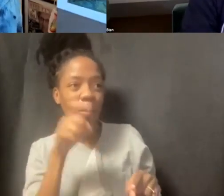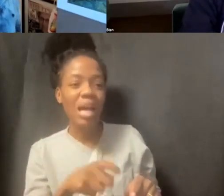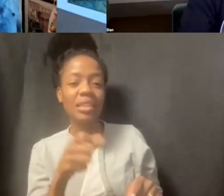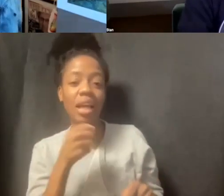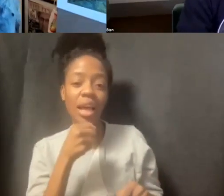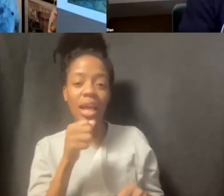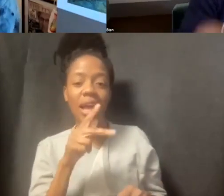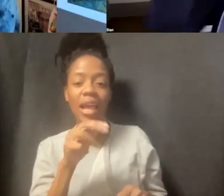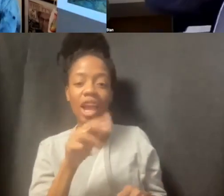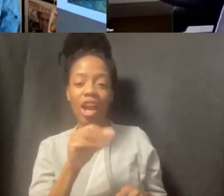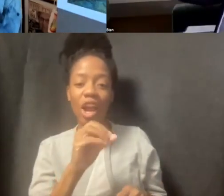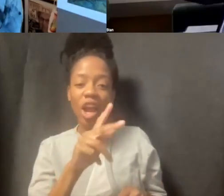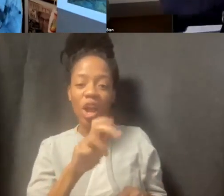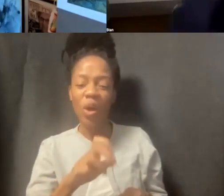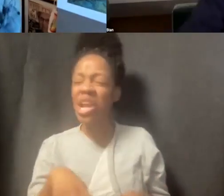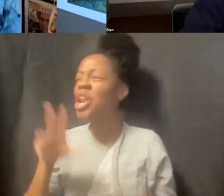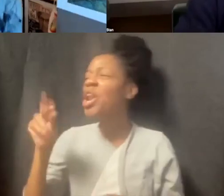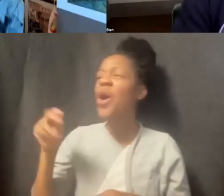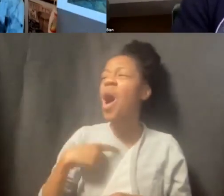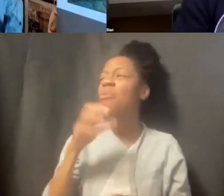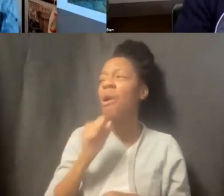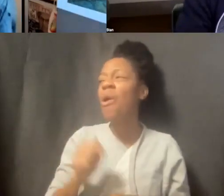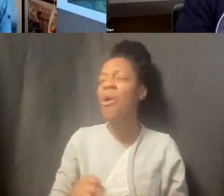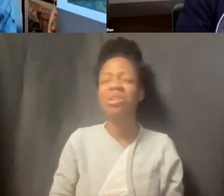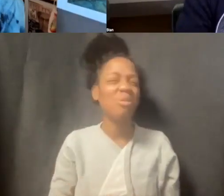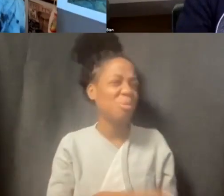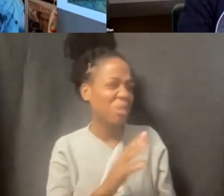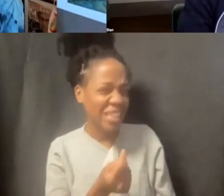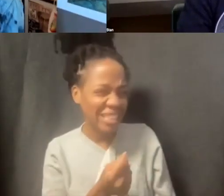old. Oh, please. Old.